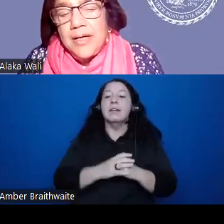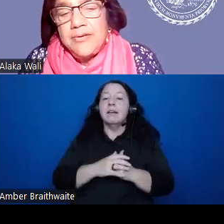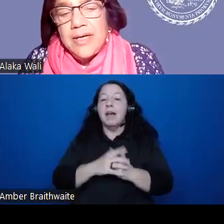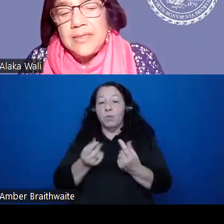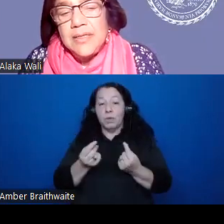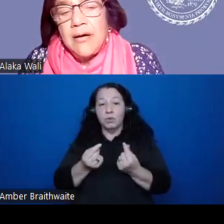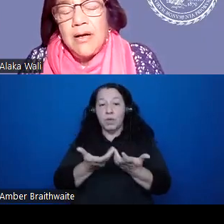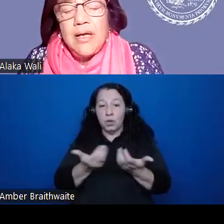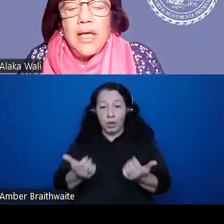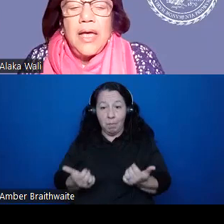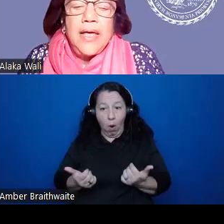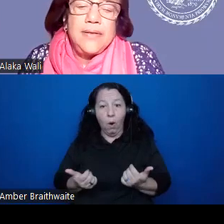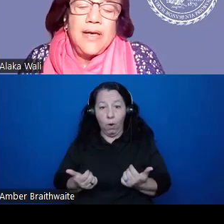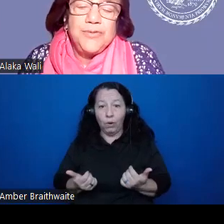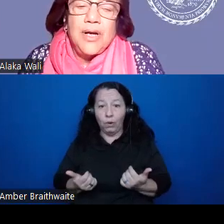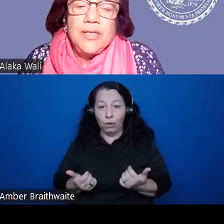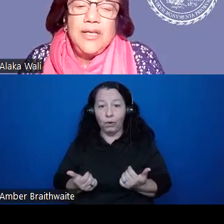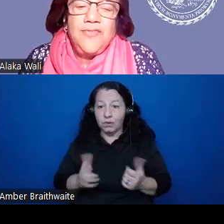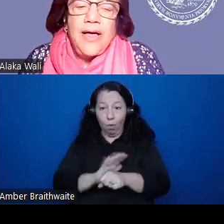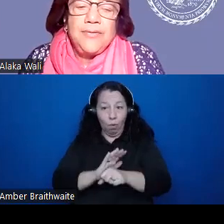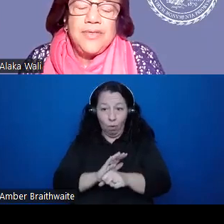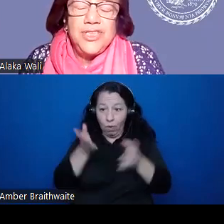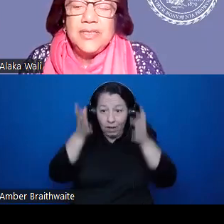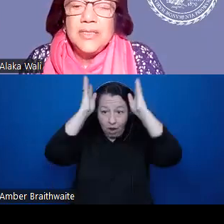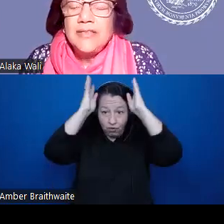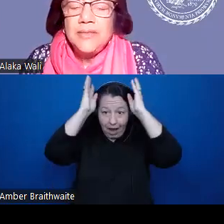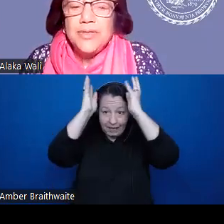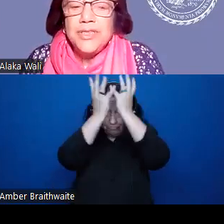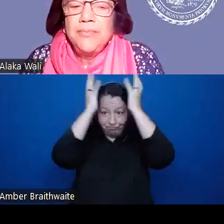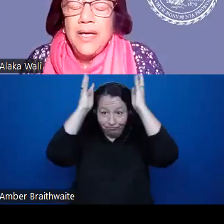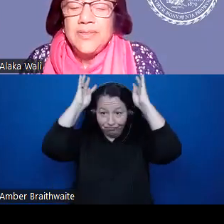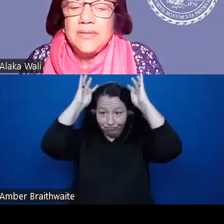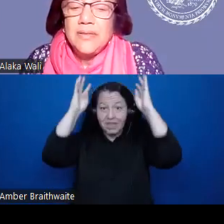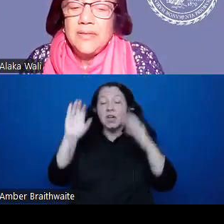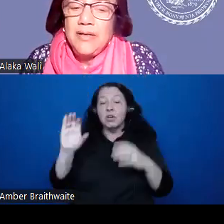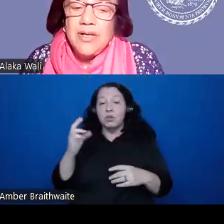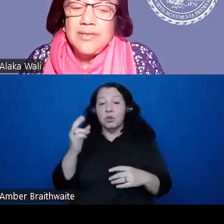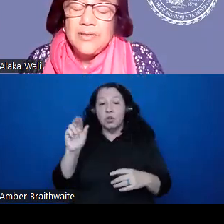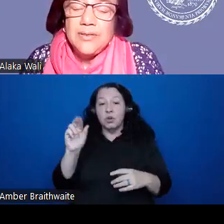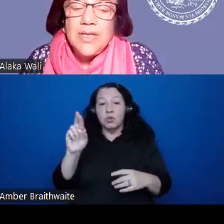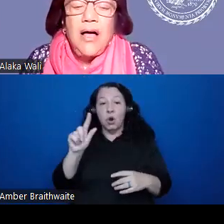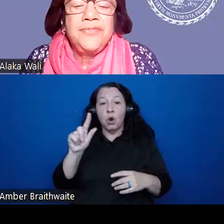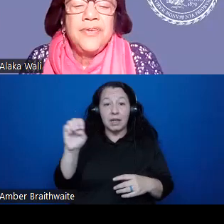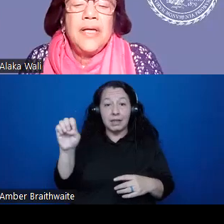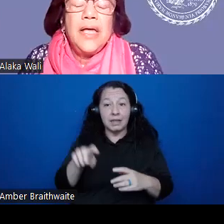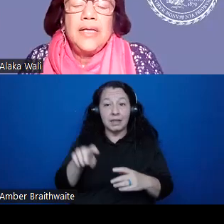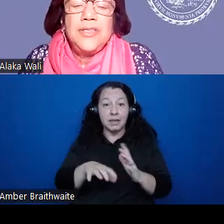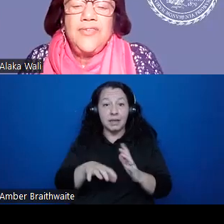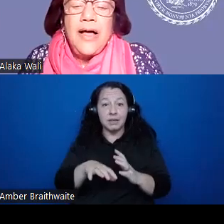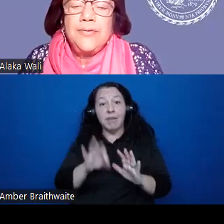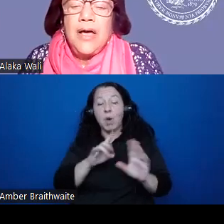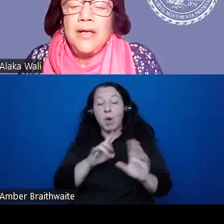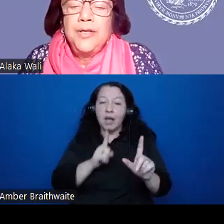entire headdress here. And Charlene found, she's an expert, she makes headdresses herself, and